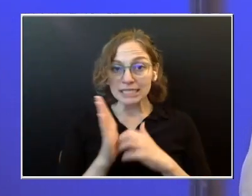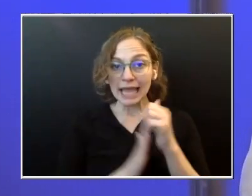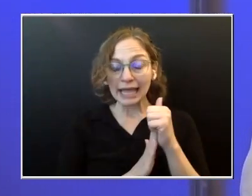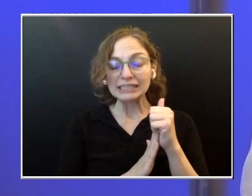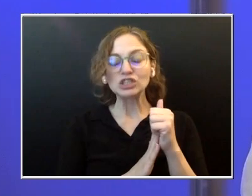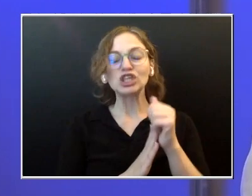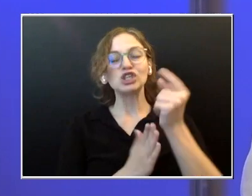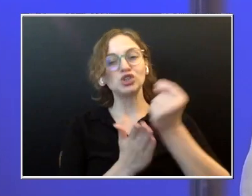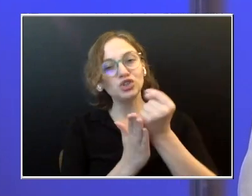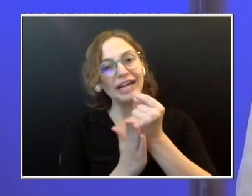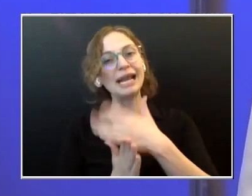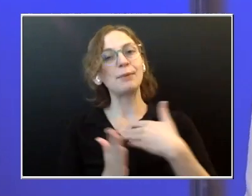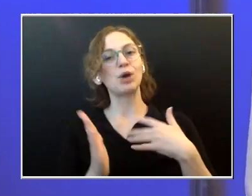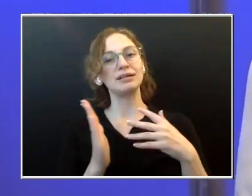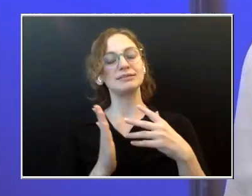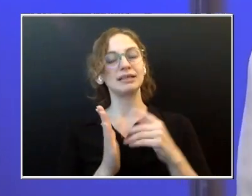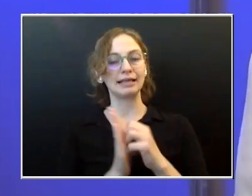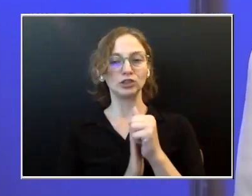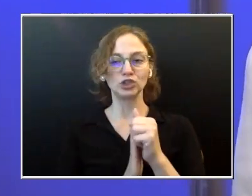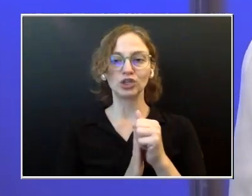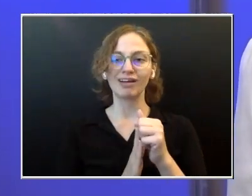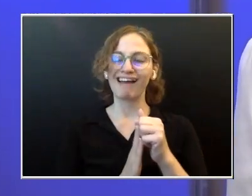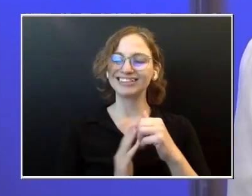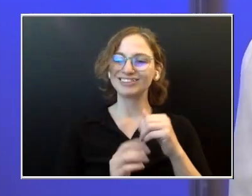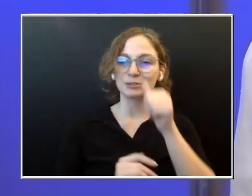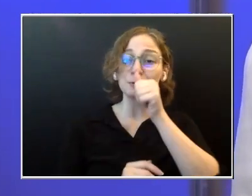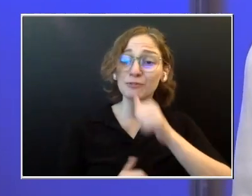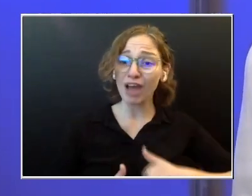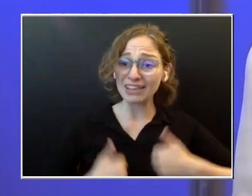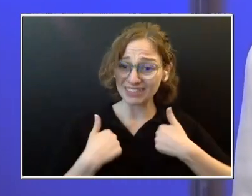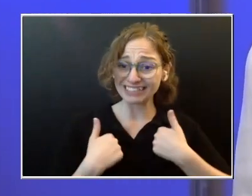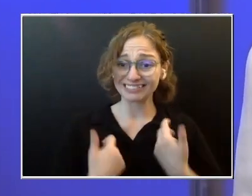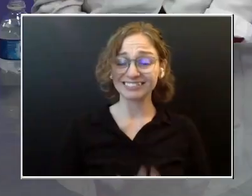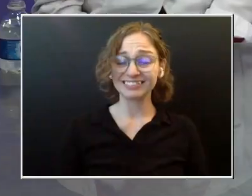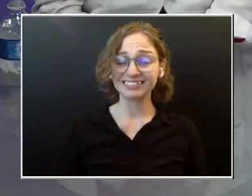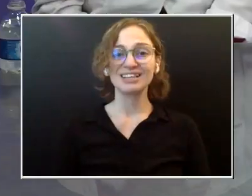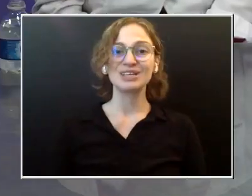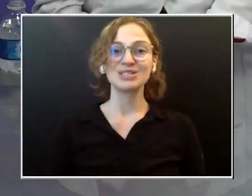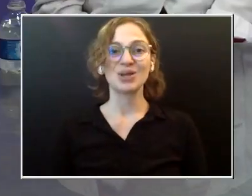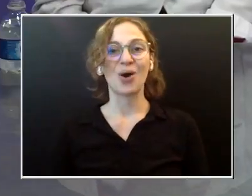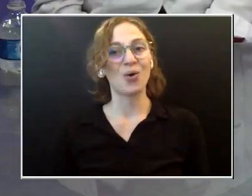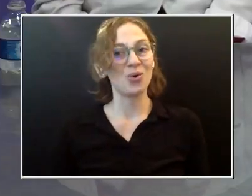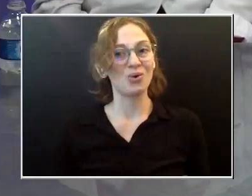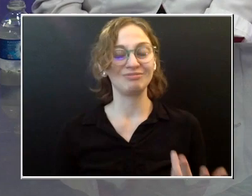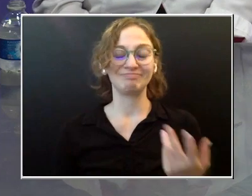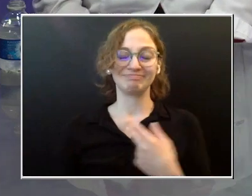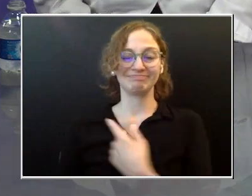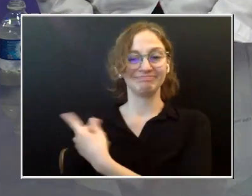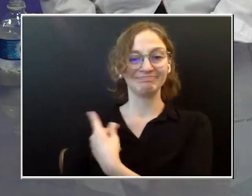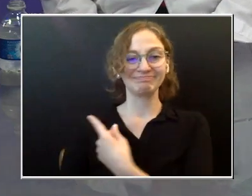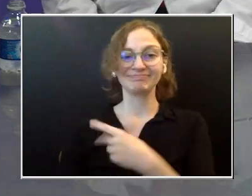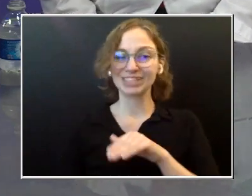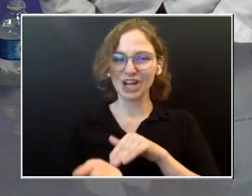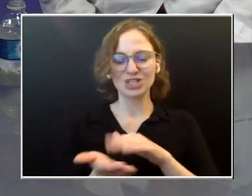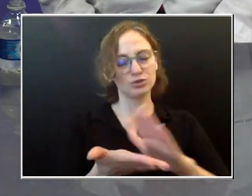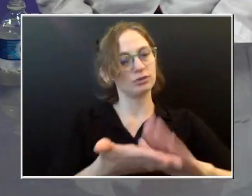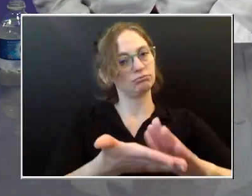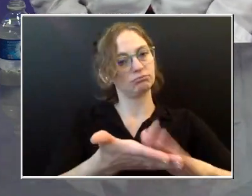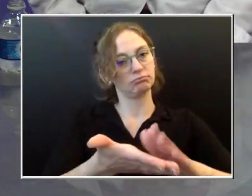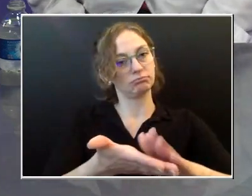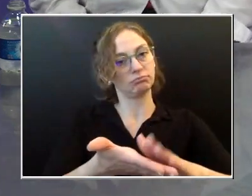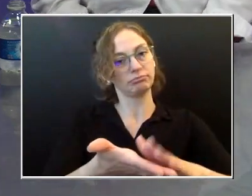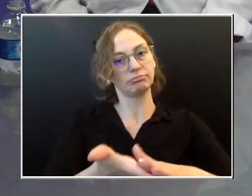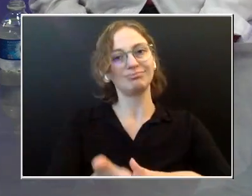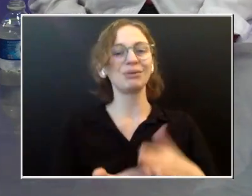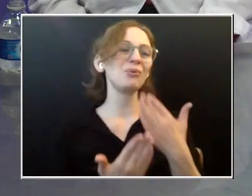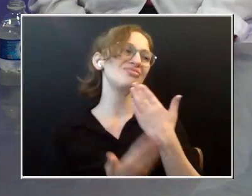cancer survivorship. And both Dr. Jewel and I really applaud you. Oh, well, thank you. Thank you. And if it wasn't for the two